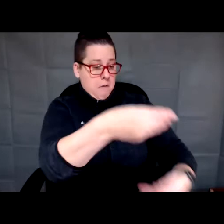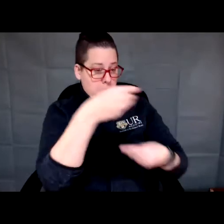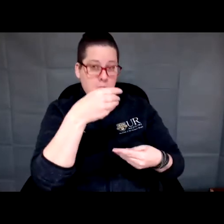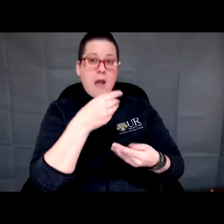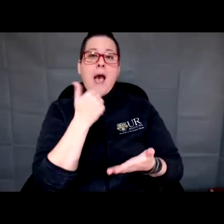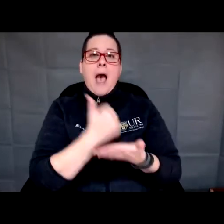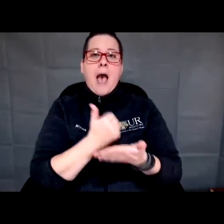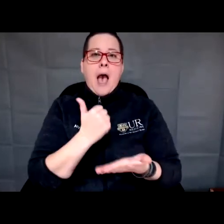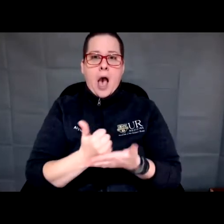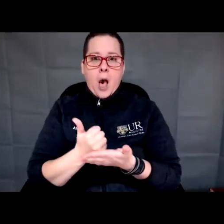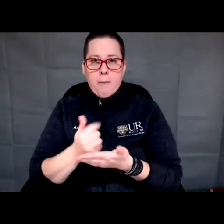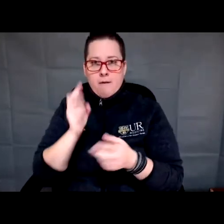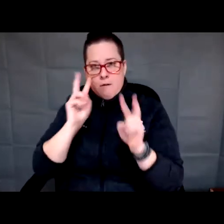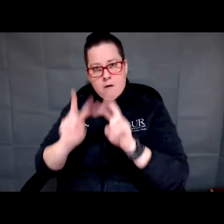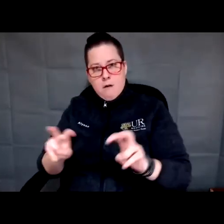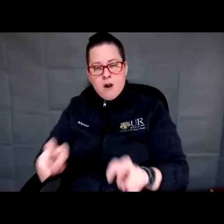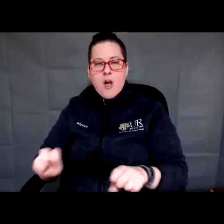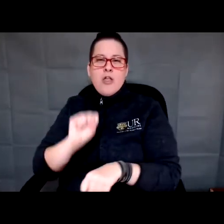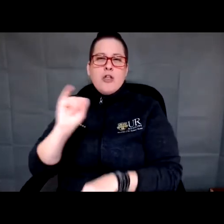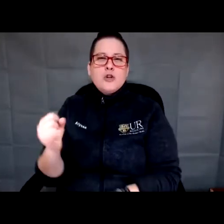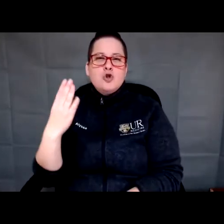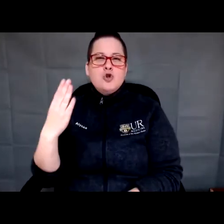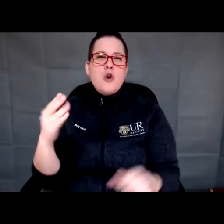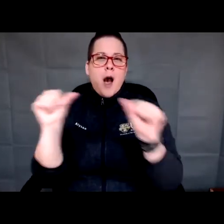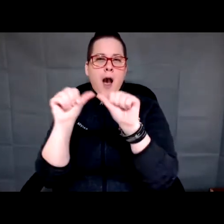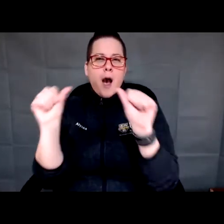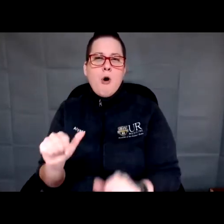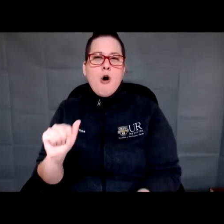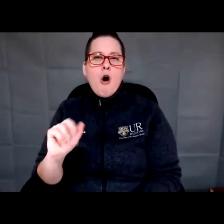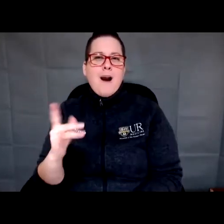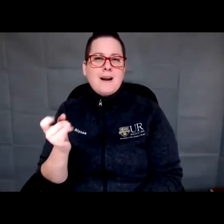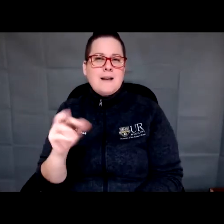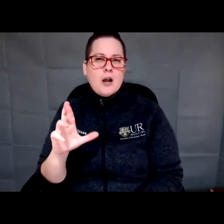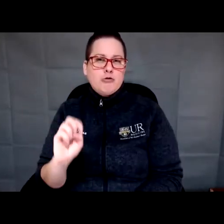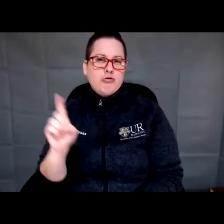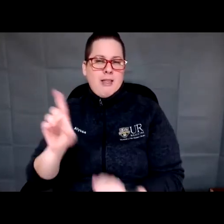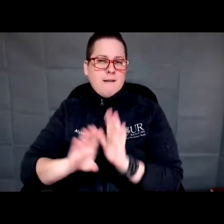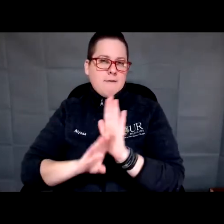the job architecture that they are developing on behalf of the university.